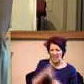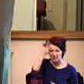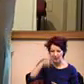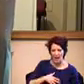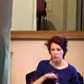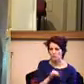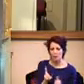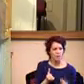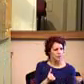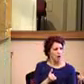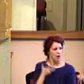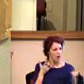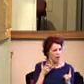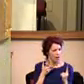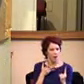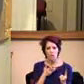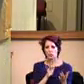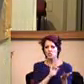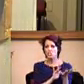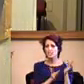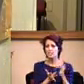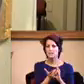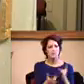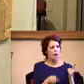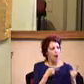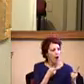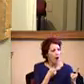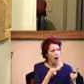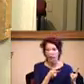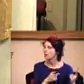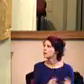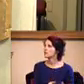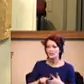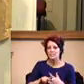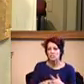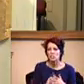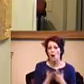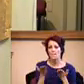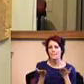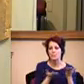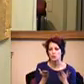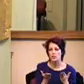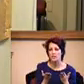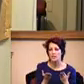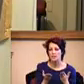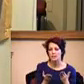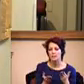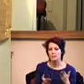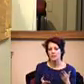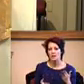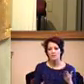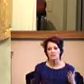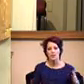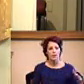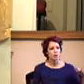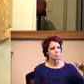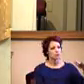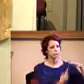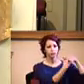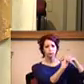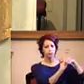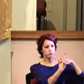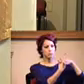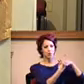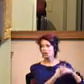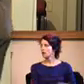is going to come he's going to baptize me and it's all going to be over we can start the ministry that we're professing and then Jesus comes to John and